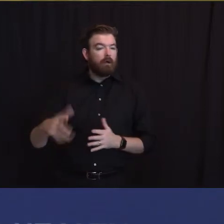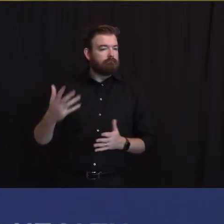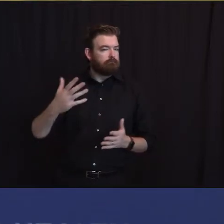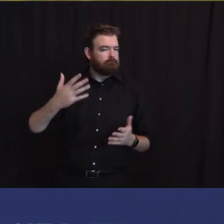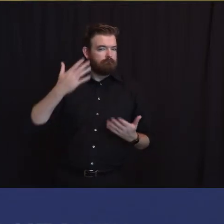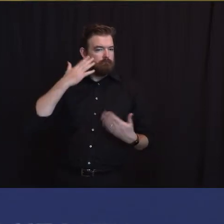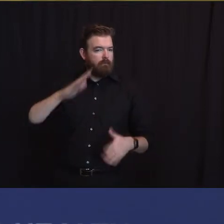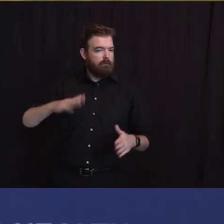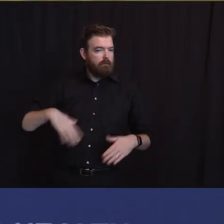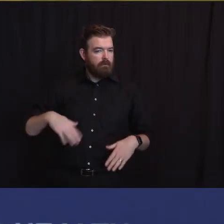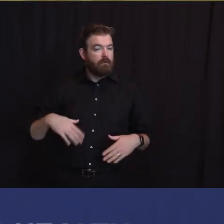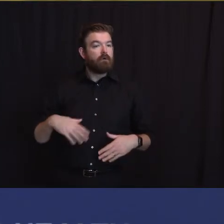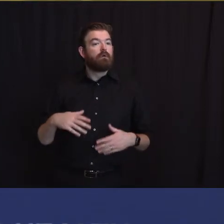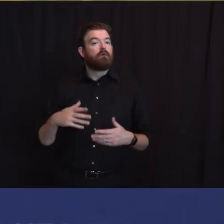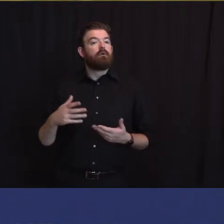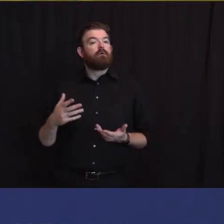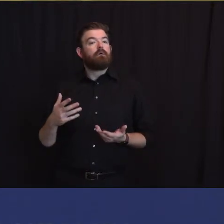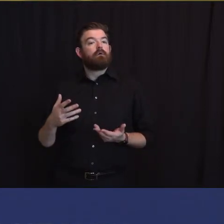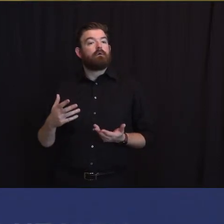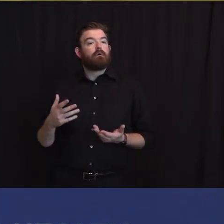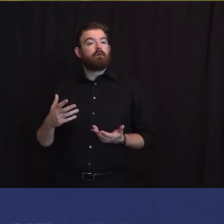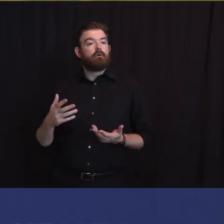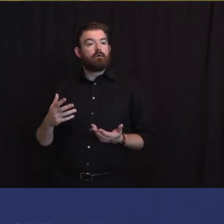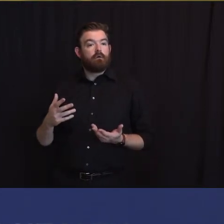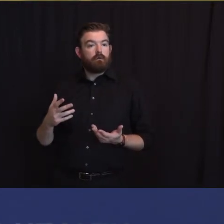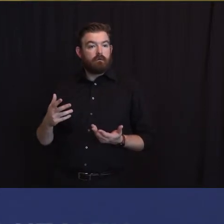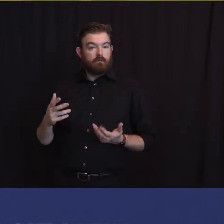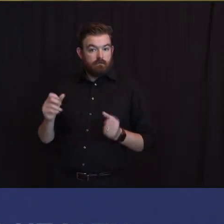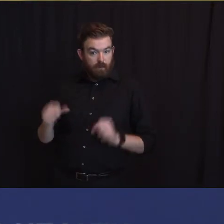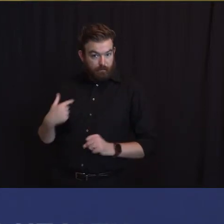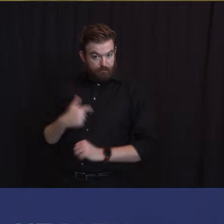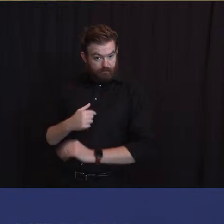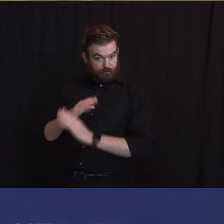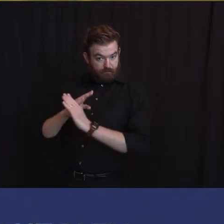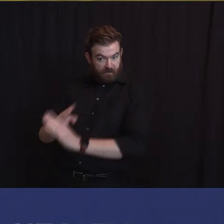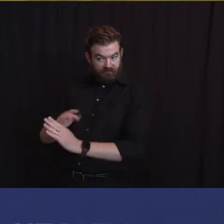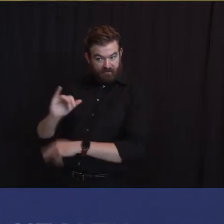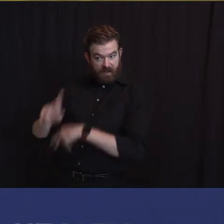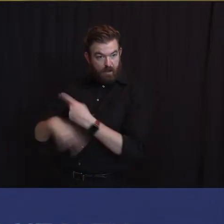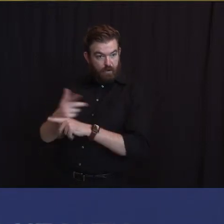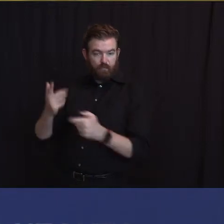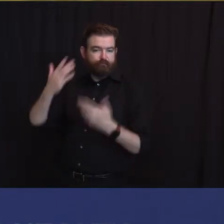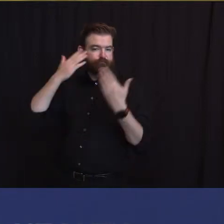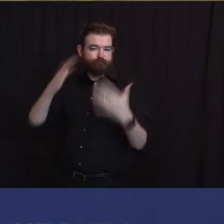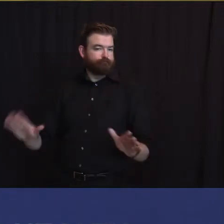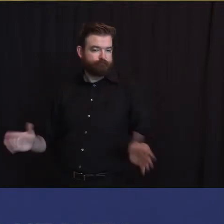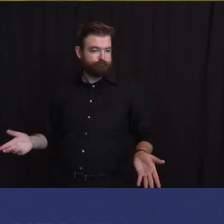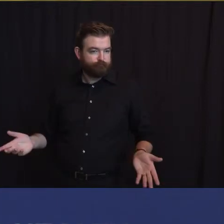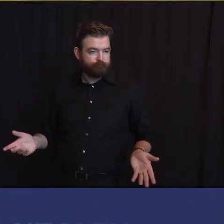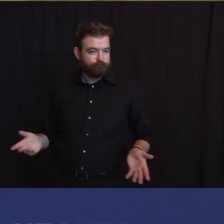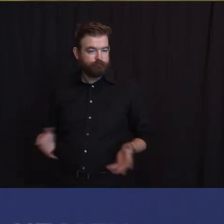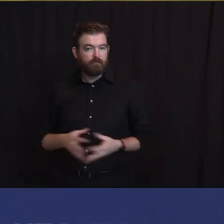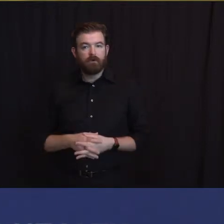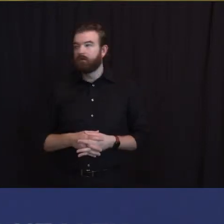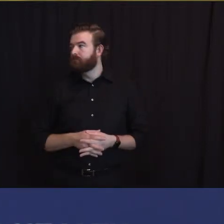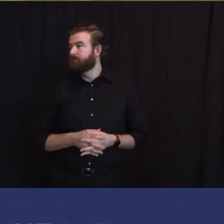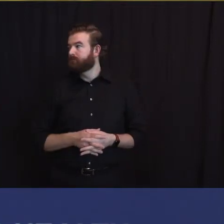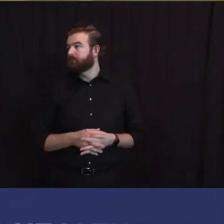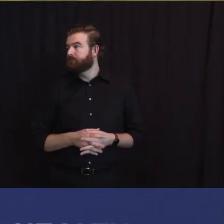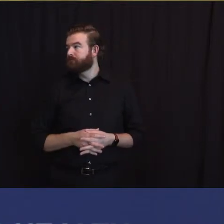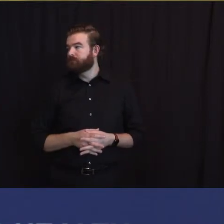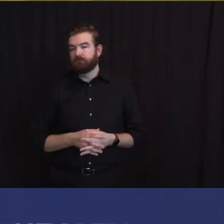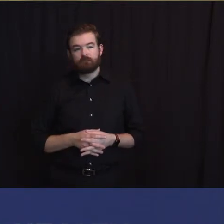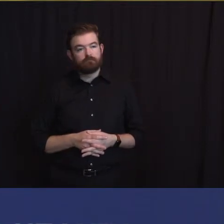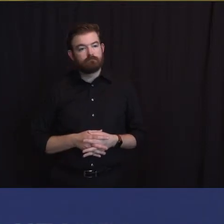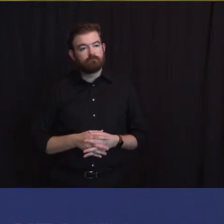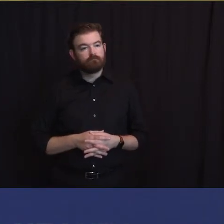I'm going to keep my answer at a non-Fairfield level as well, but Pat,